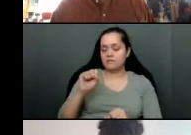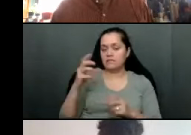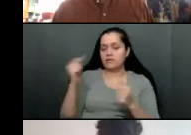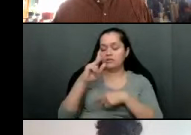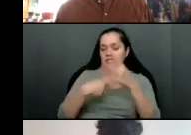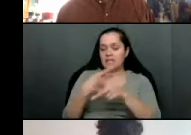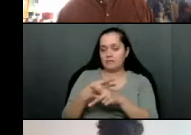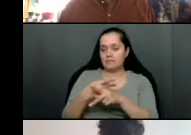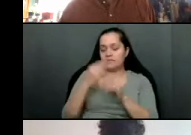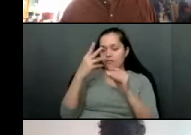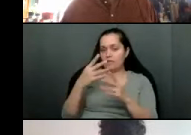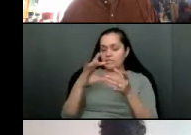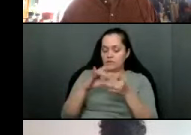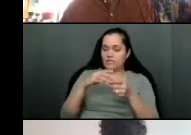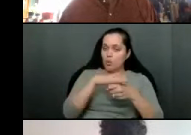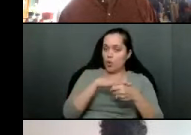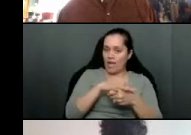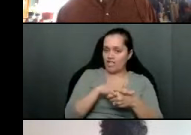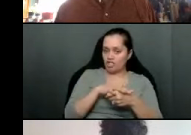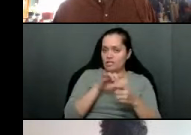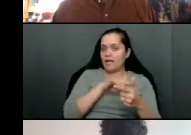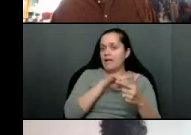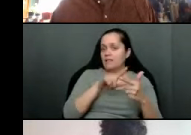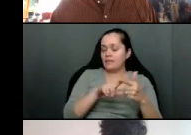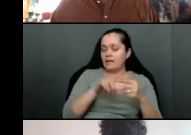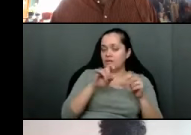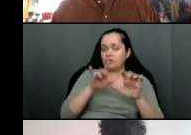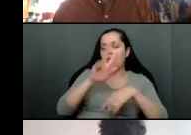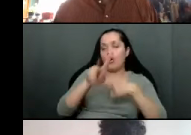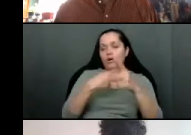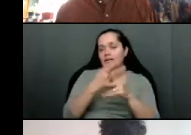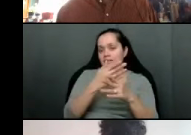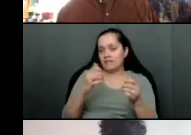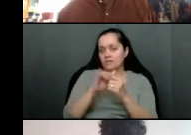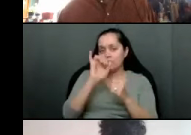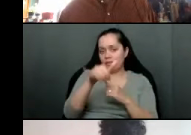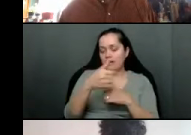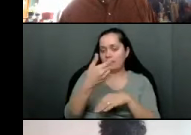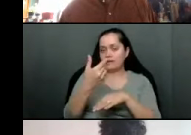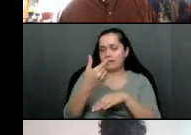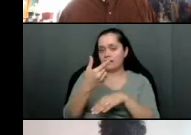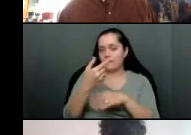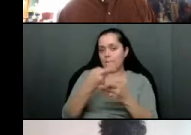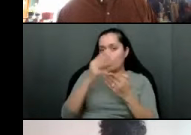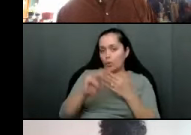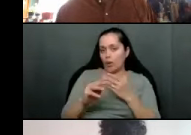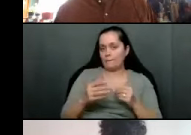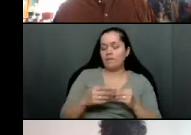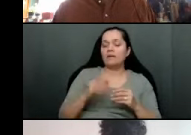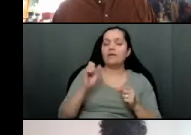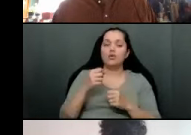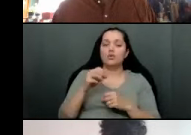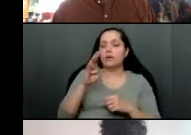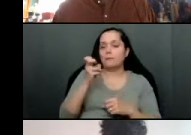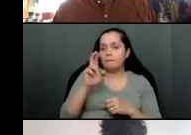information about a location, and then you can do all sorts of things with the geographic program. You can buffer the